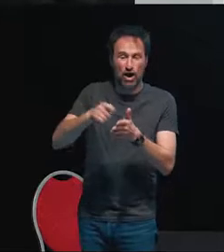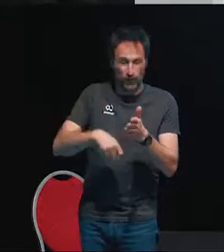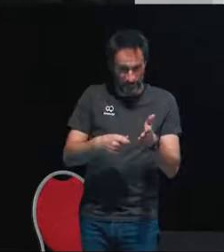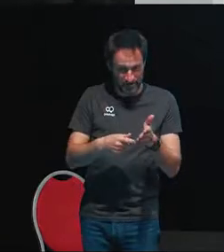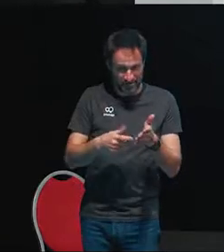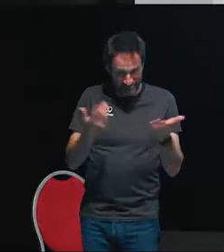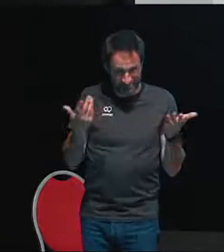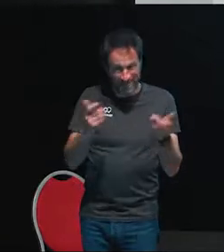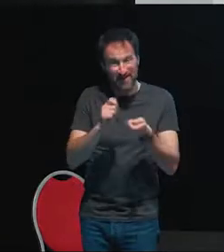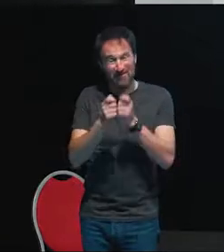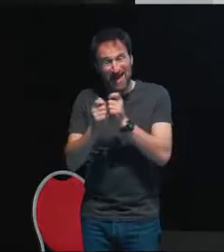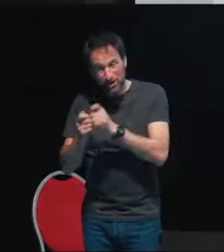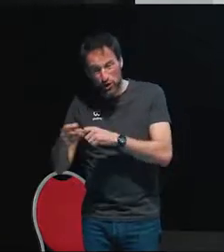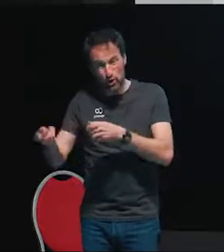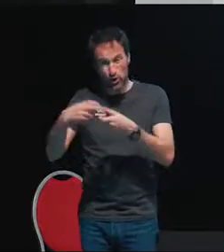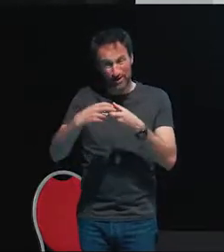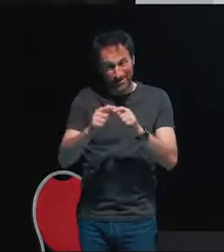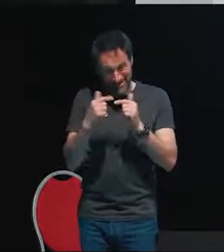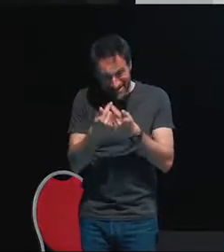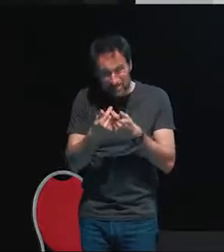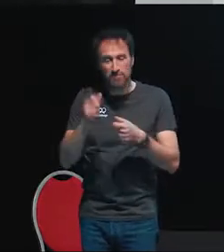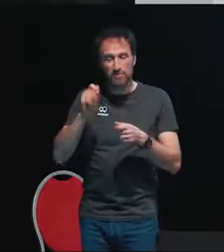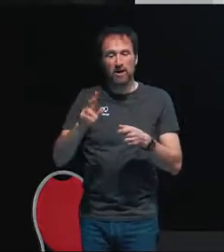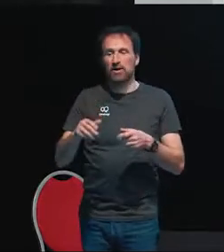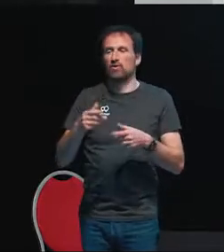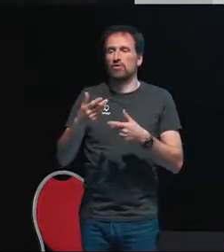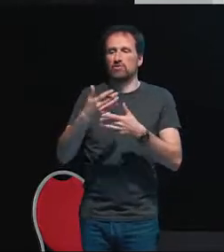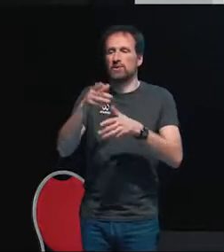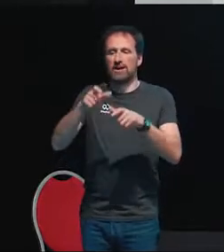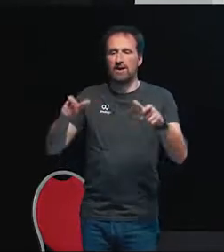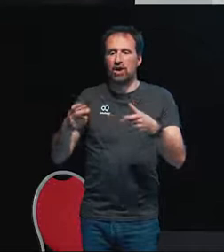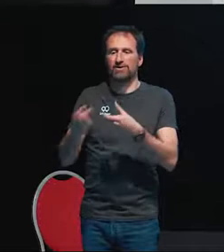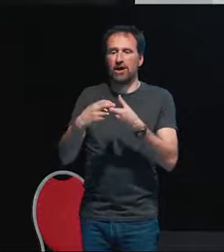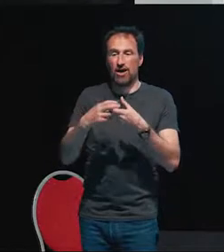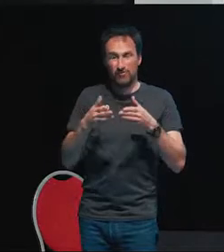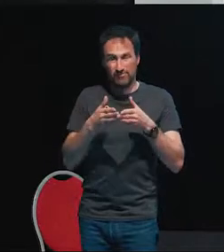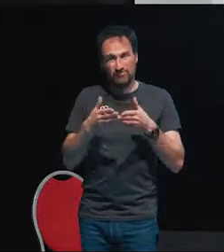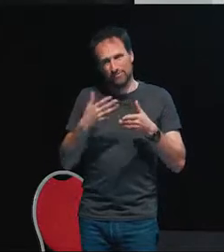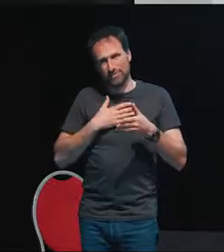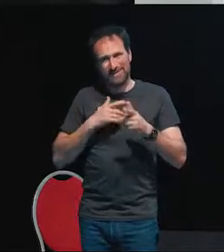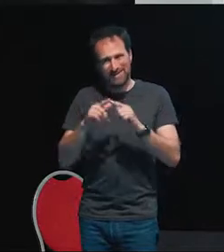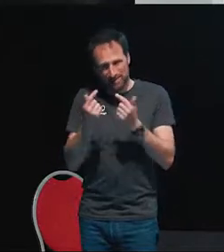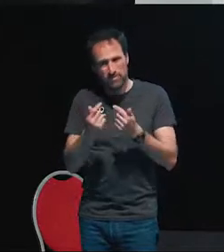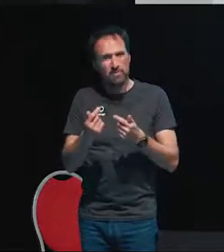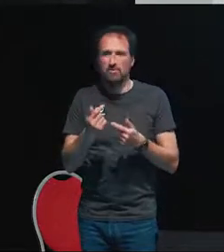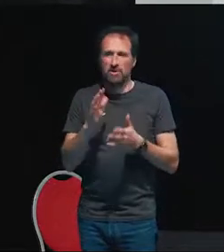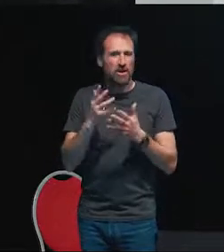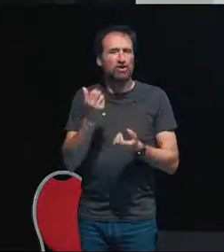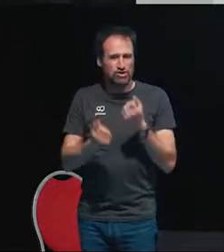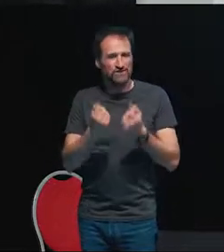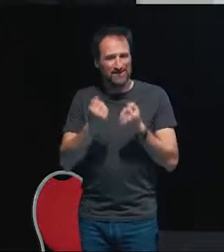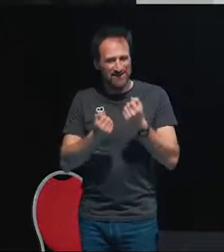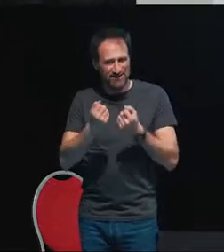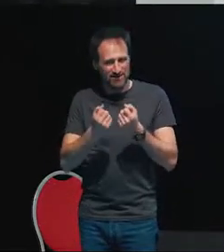make a change and sometimes this can lead to stagnation because getting enough people on board is really really hard to do it also